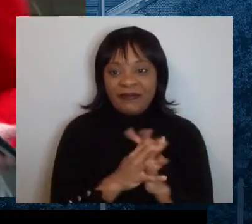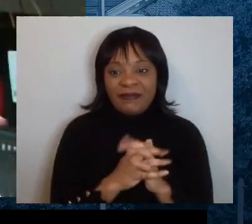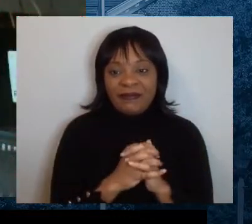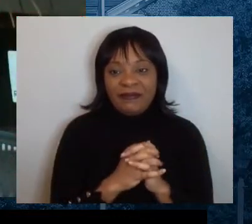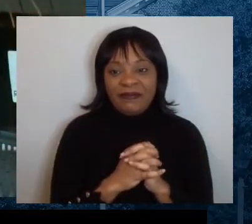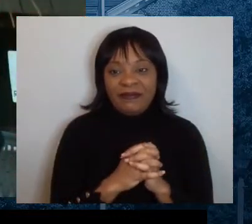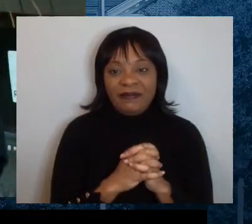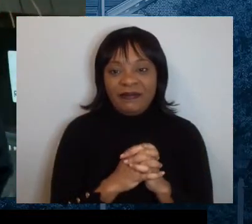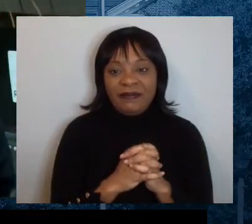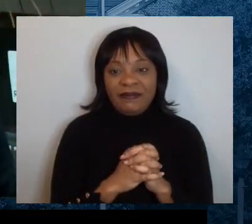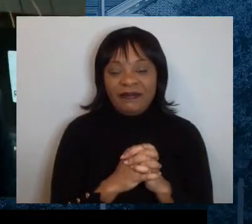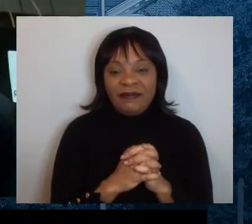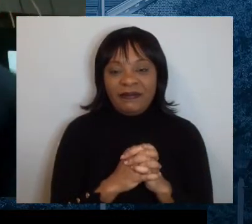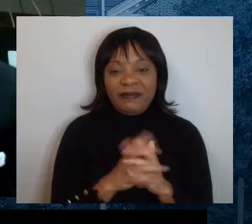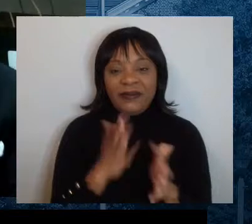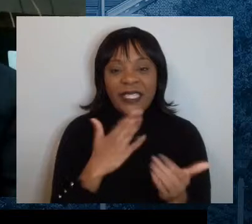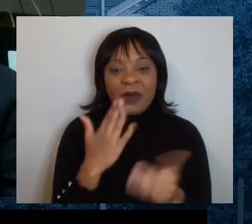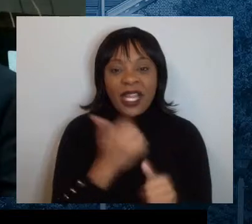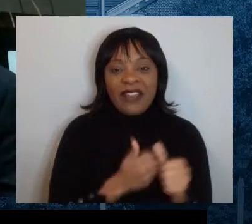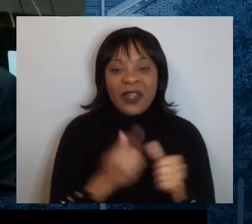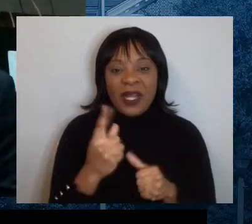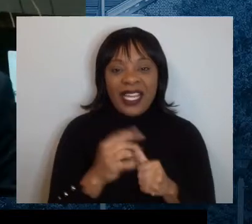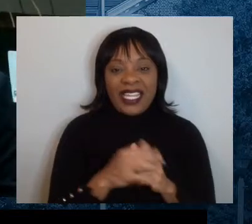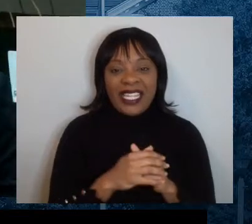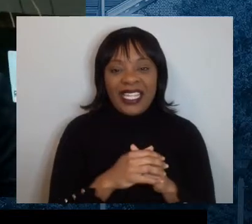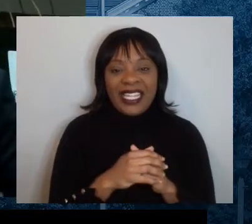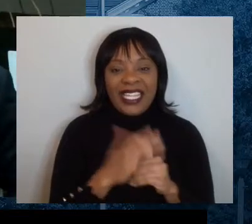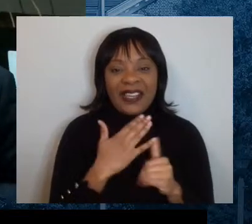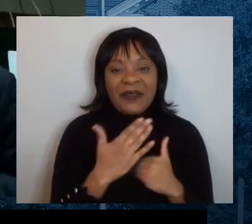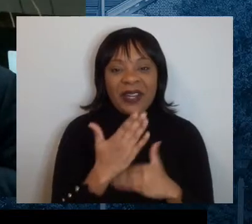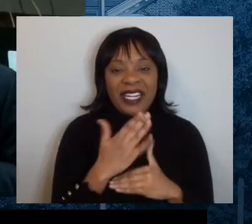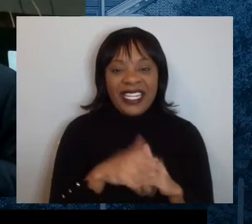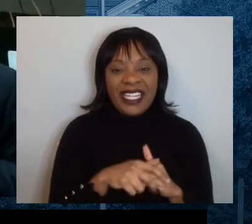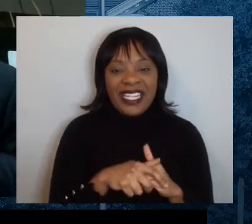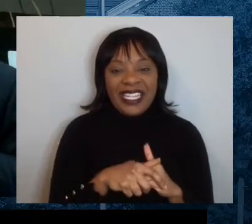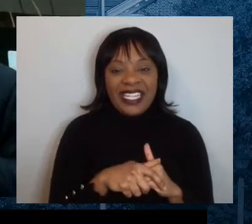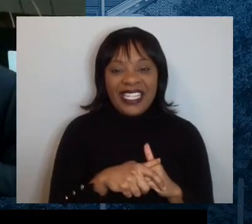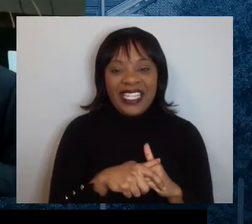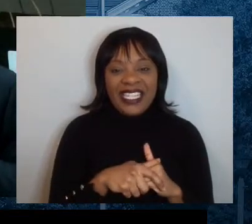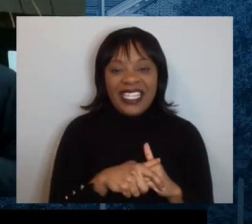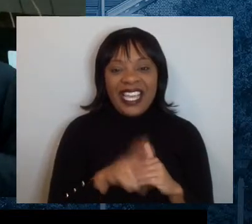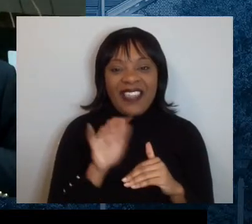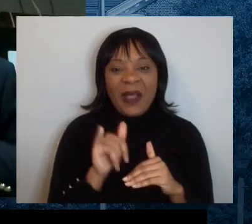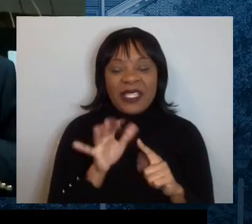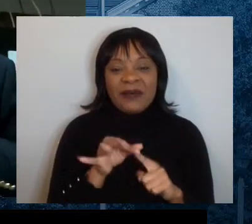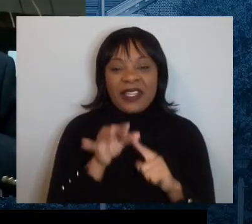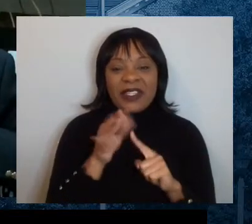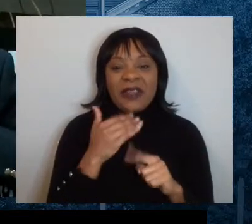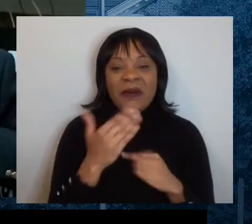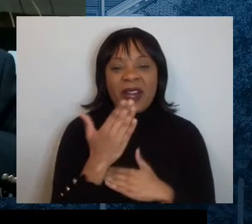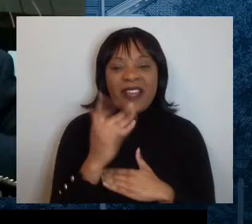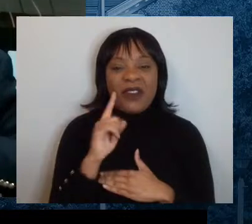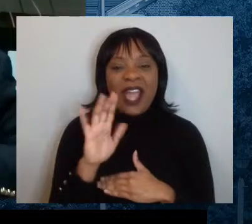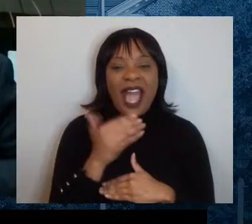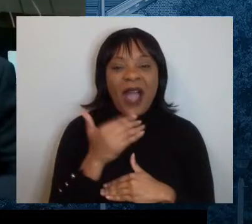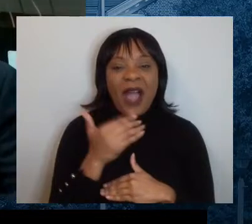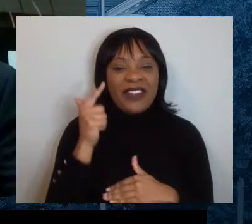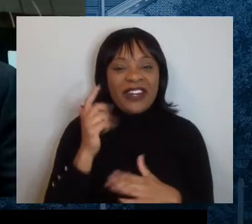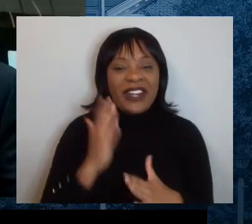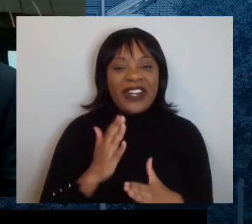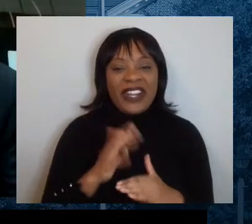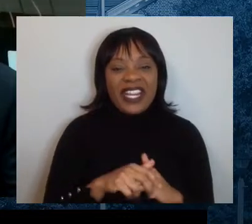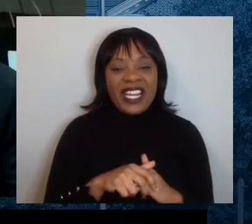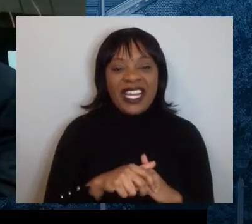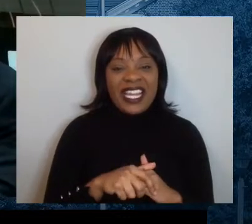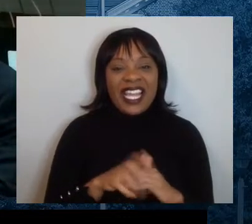Good morning, everybody. Good morning. That was a special good morning for our governor. And I say